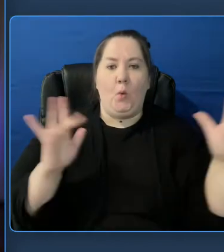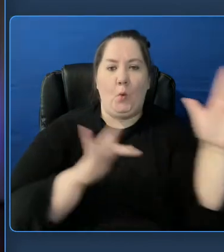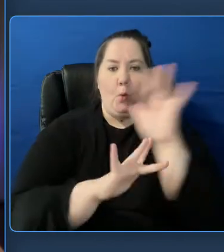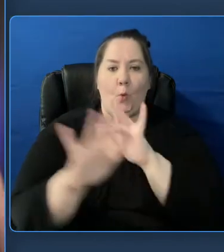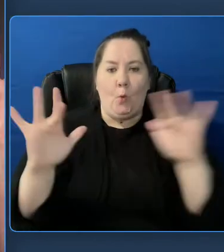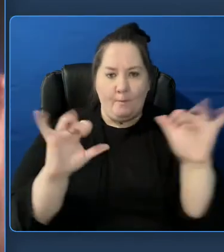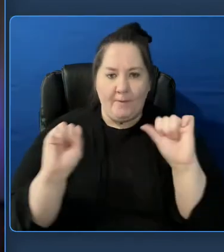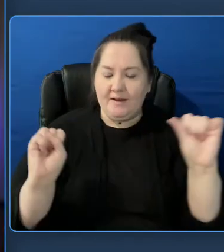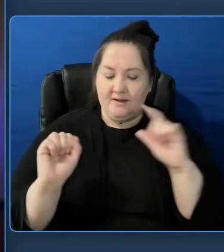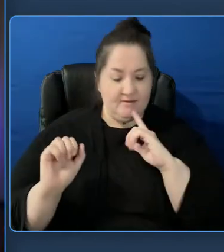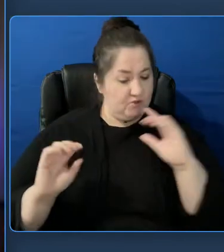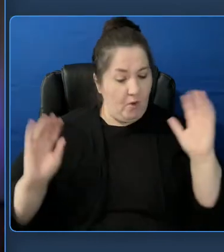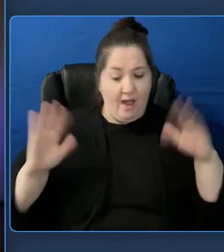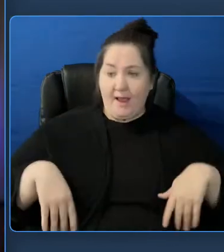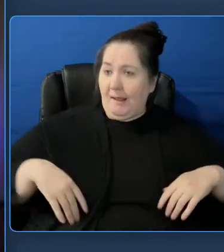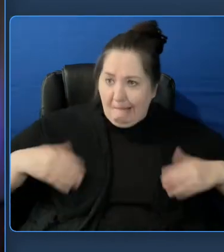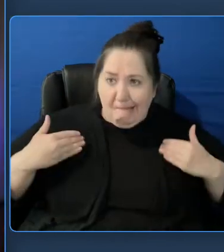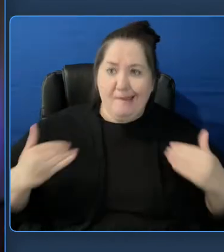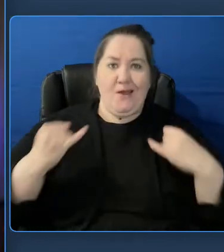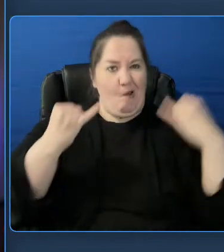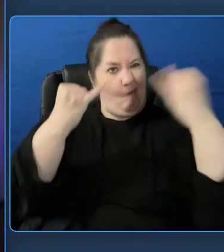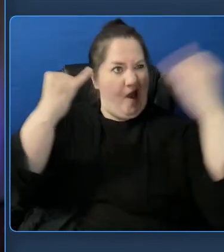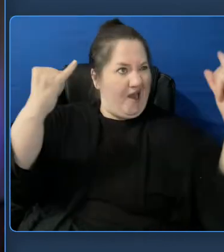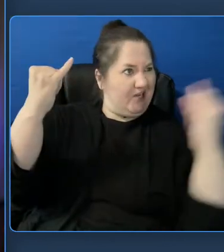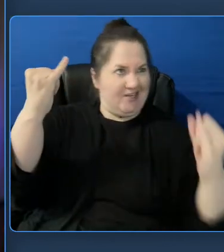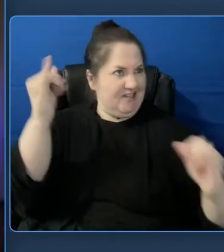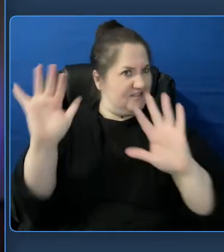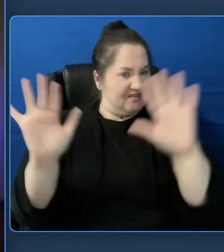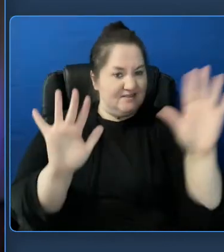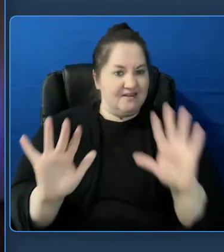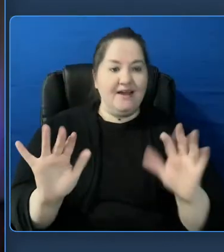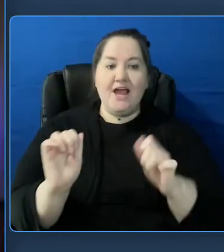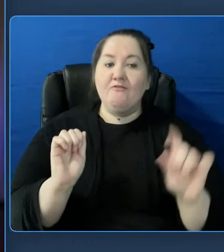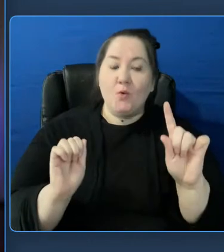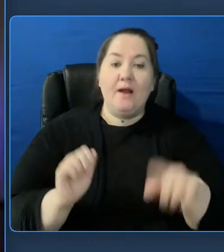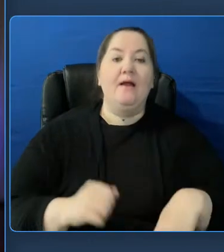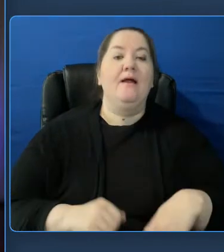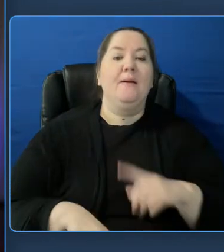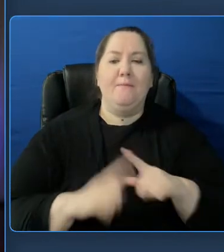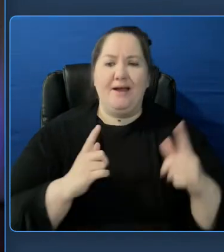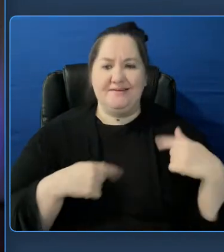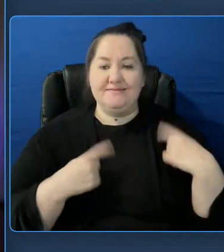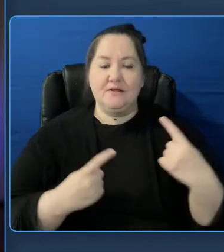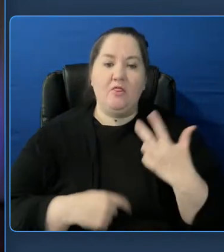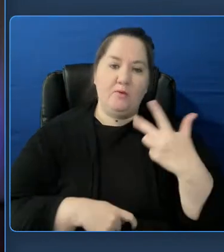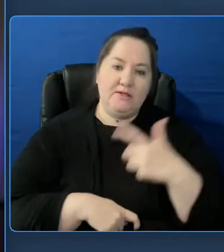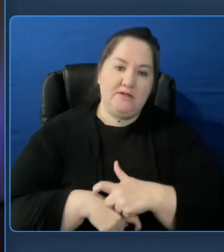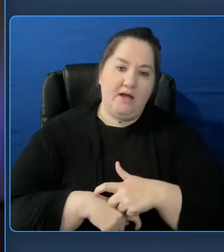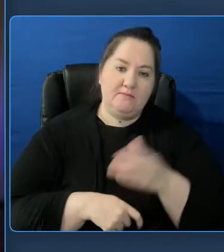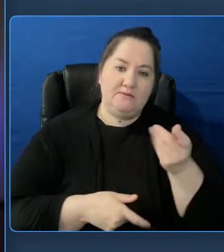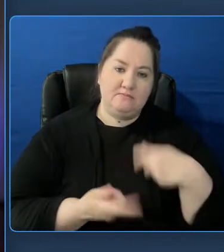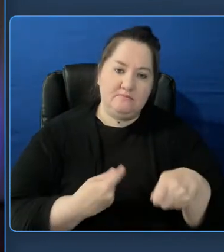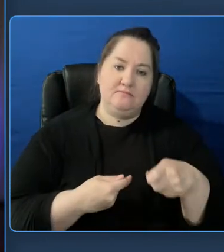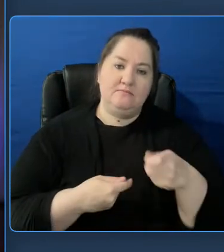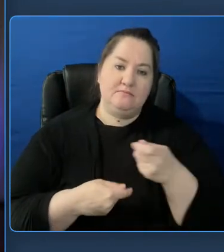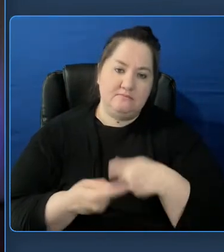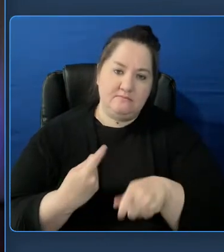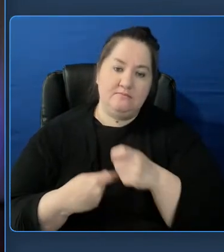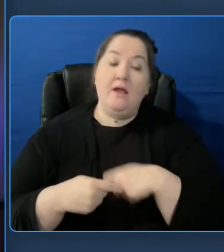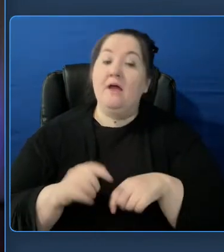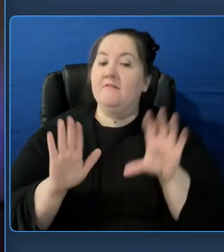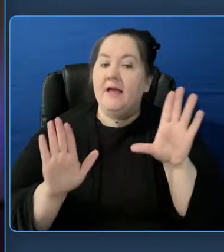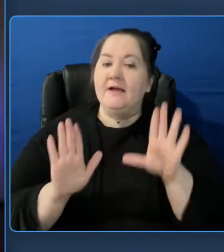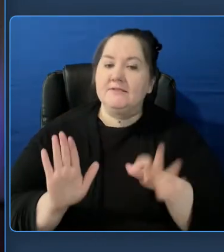So I just went running wires willy-nilly wherever I wanted them. But since then, I've had to update it 3 times. I have an excellent